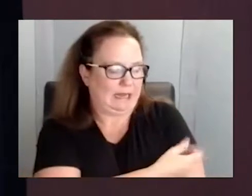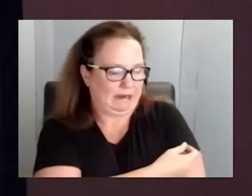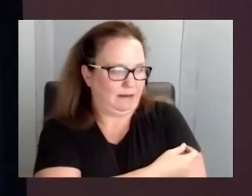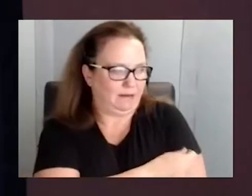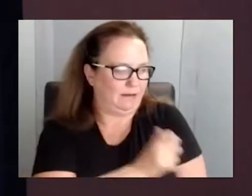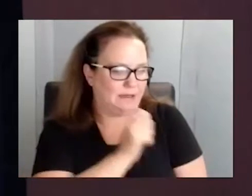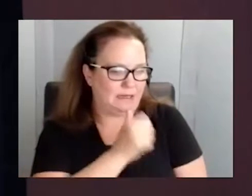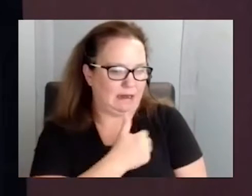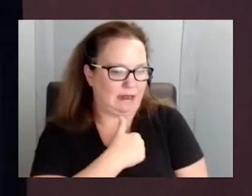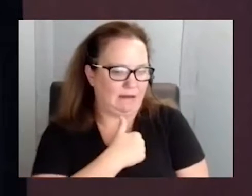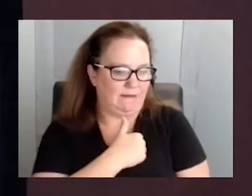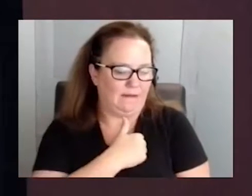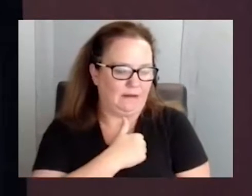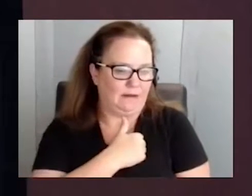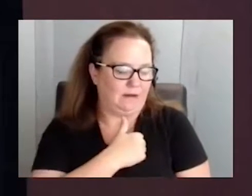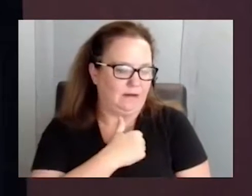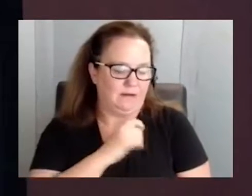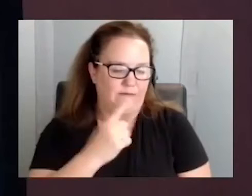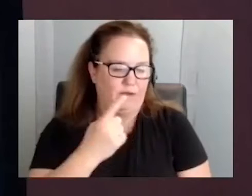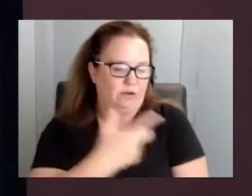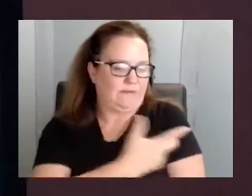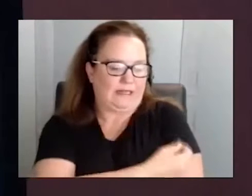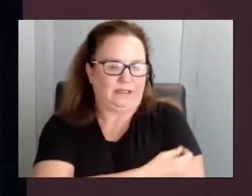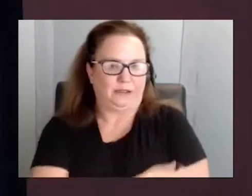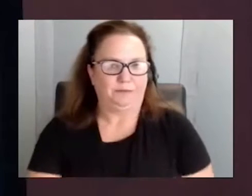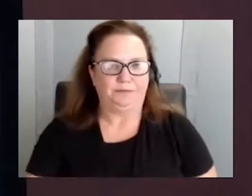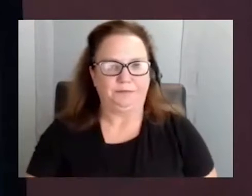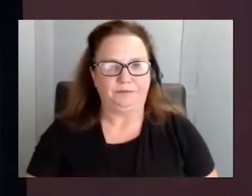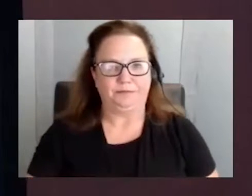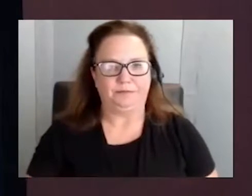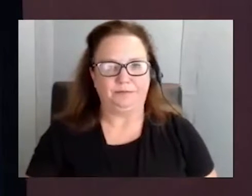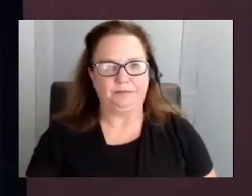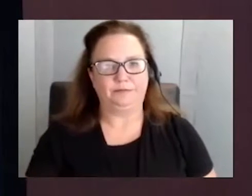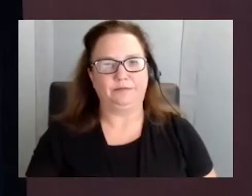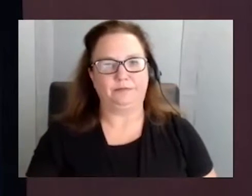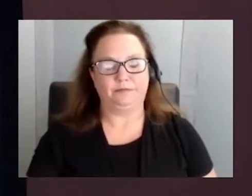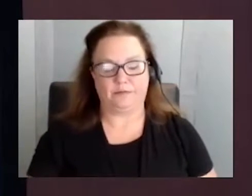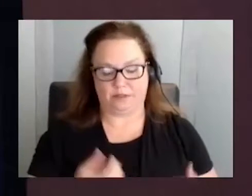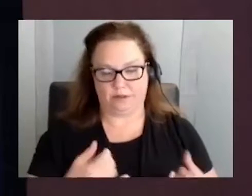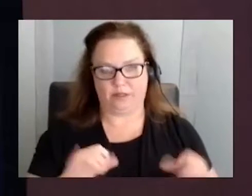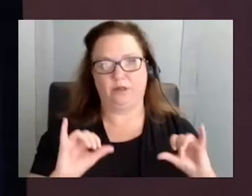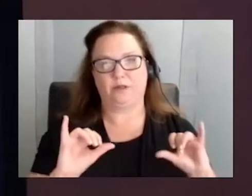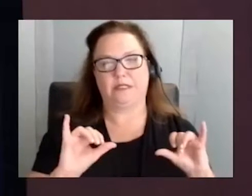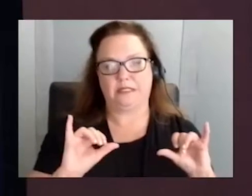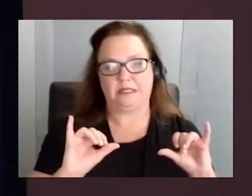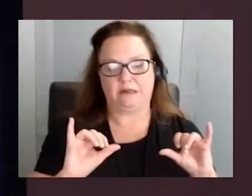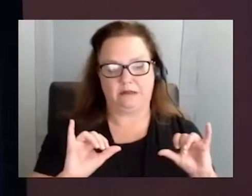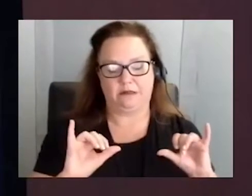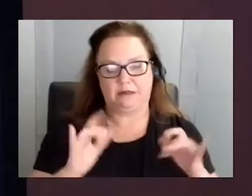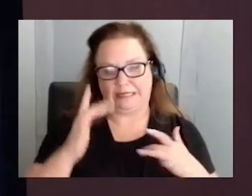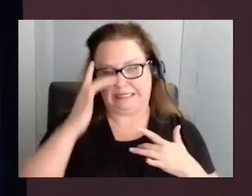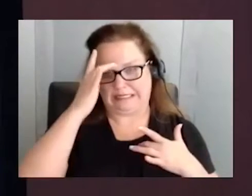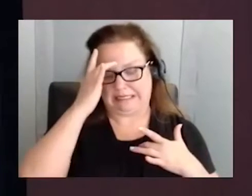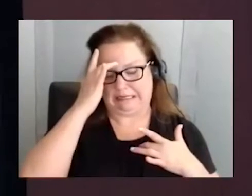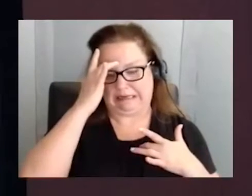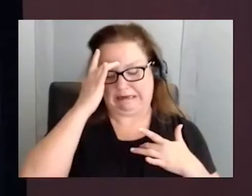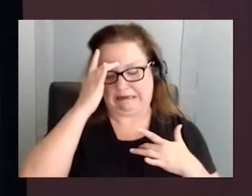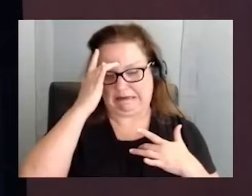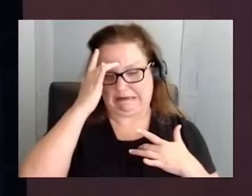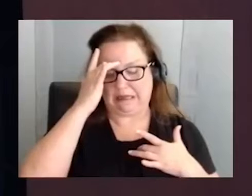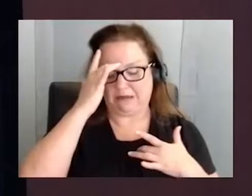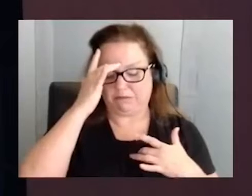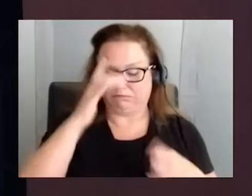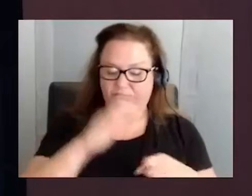even a first dose of vaccination. So to answer the question, can you still get ill with being fully